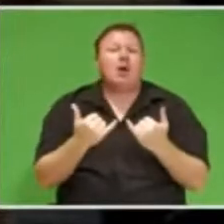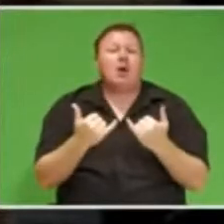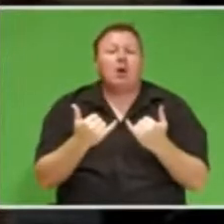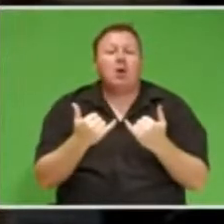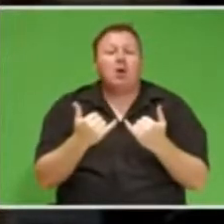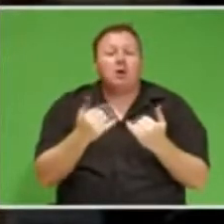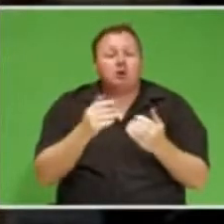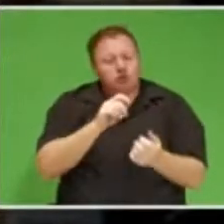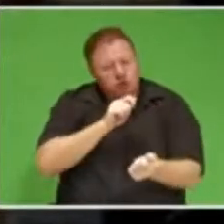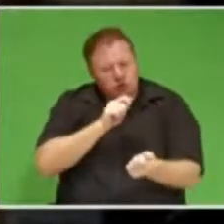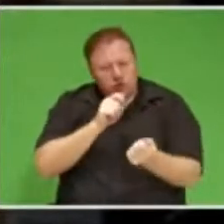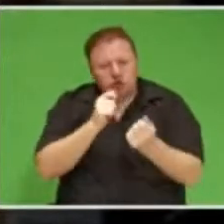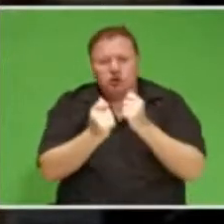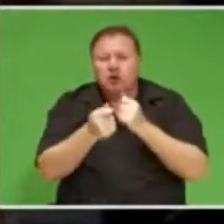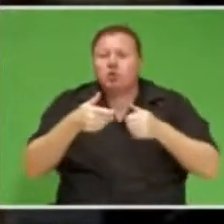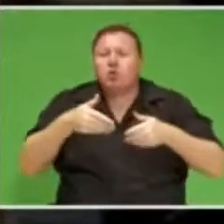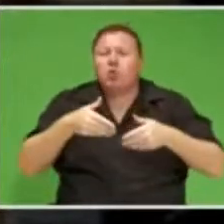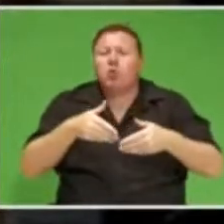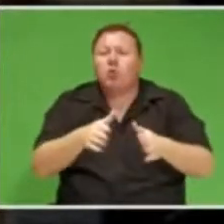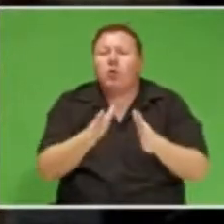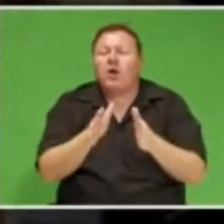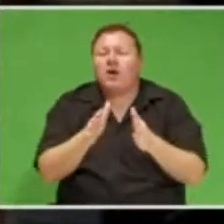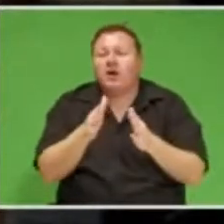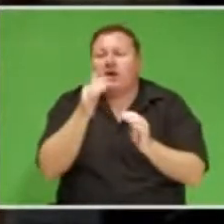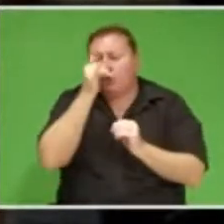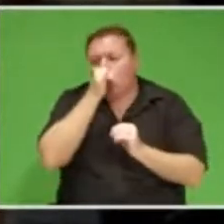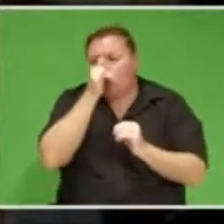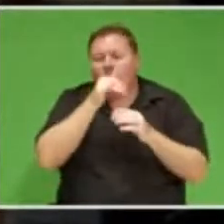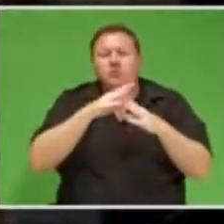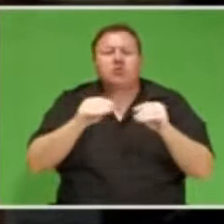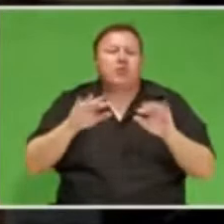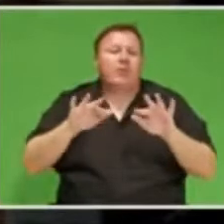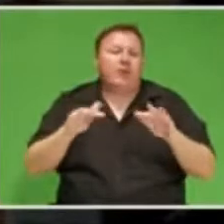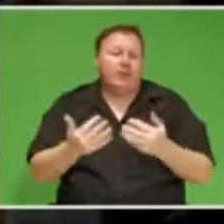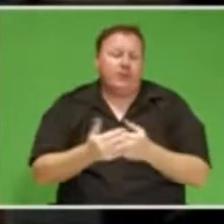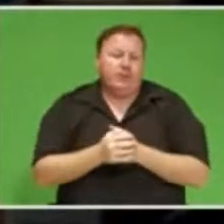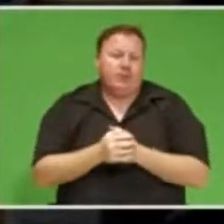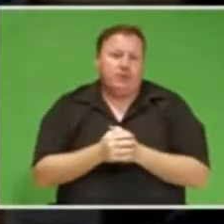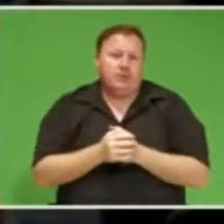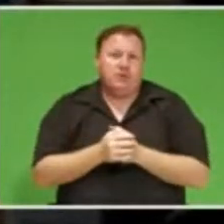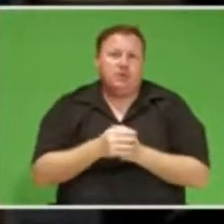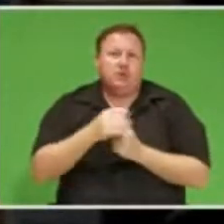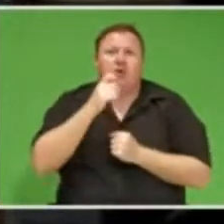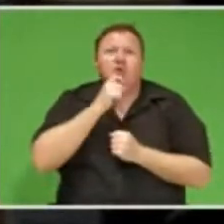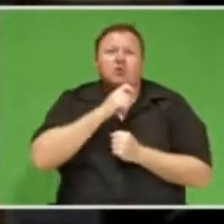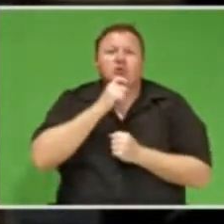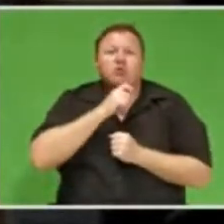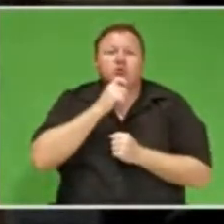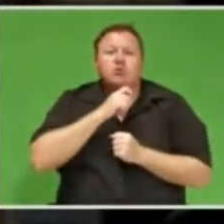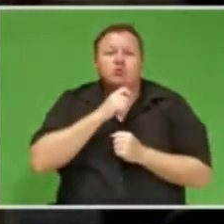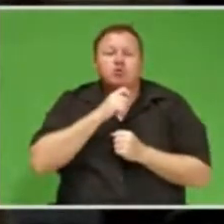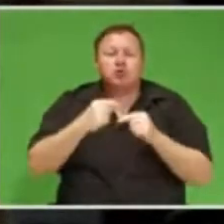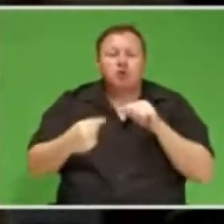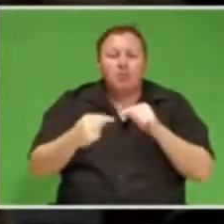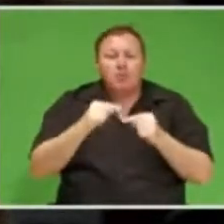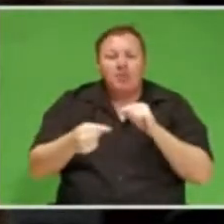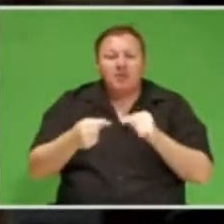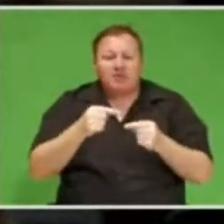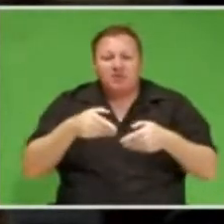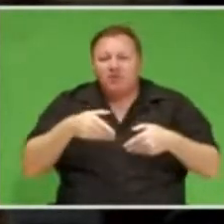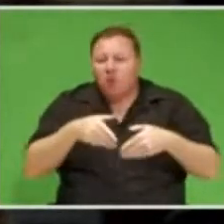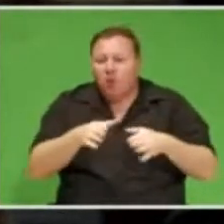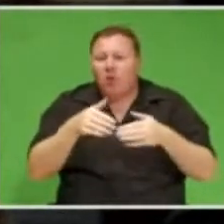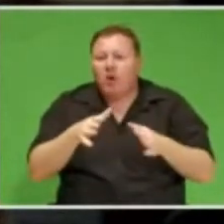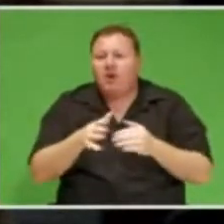the effectiveness of our fight against crime. We will use our competitiveness in